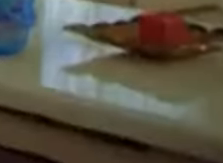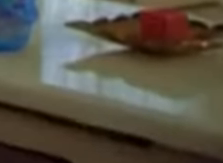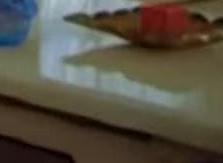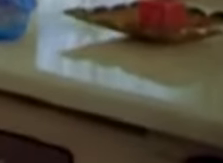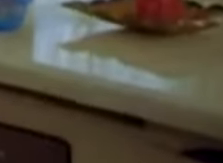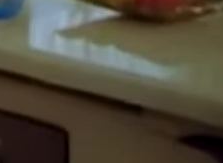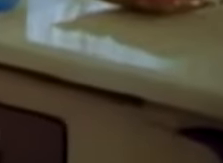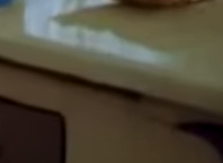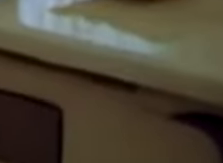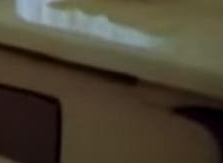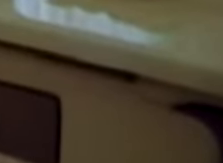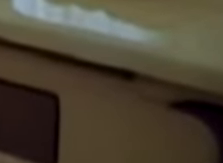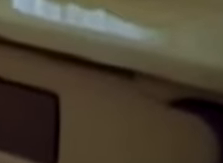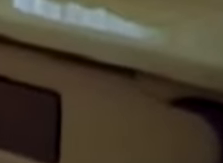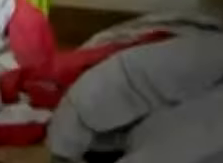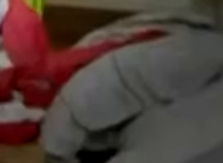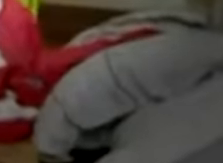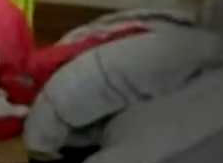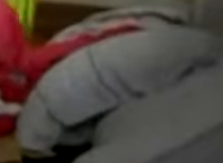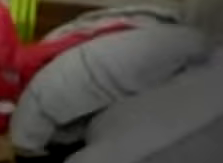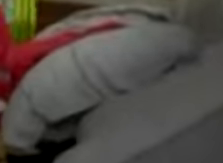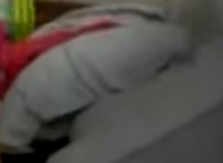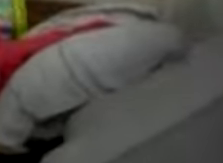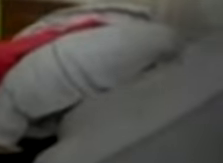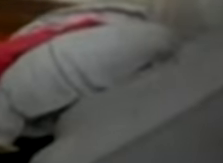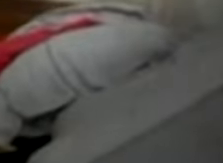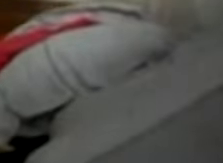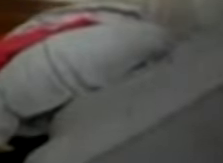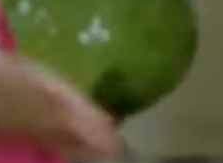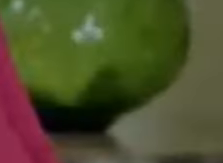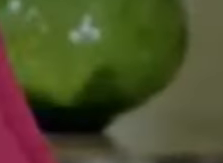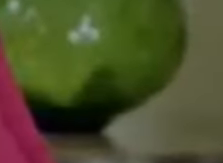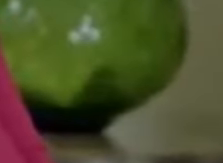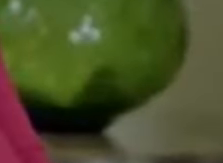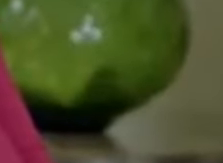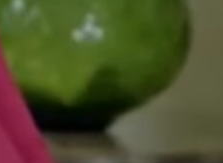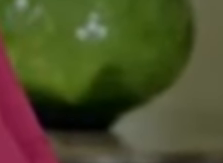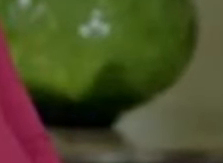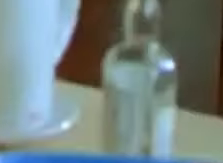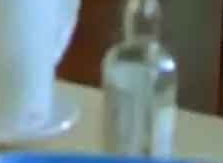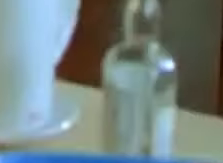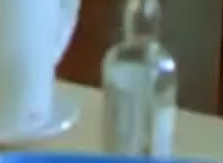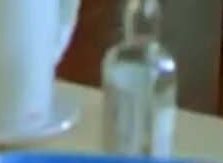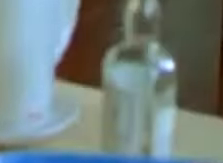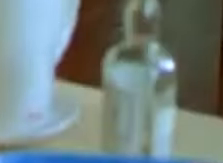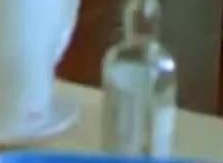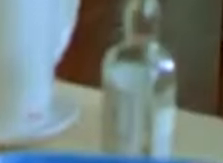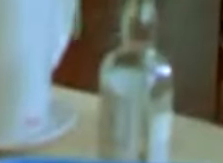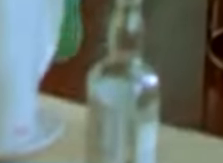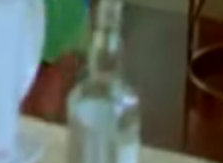Everything I have is by me and me alone. To mind your own business. This one is a magnet for abusers.